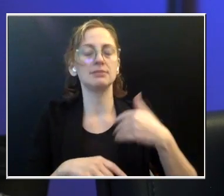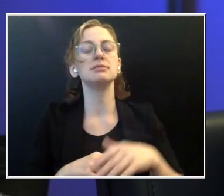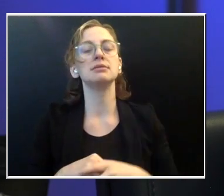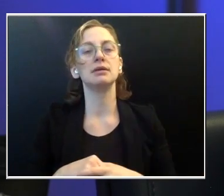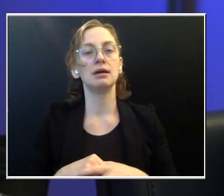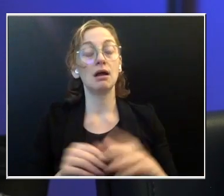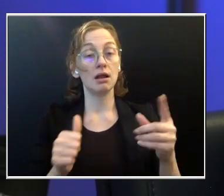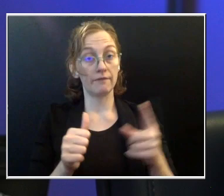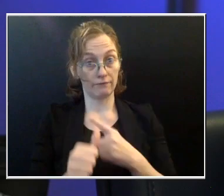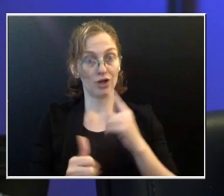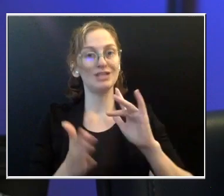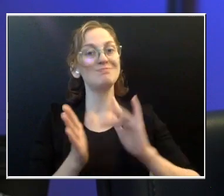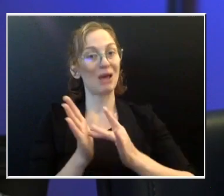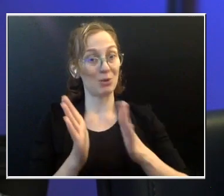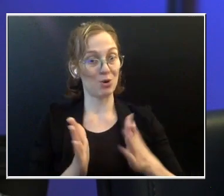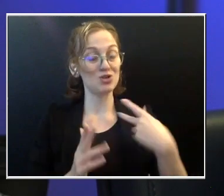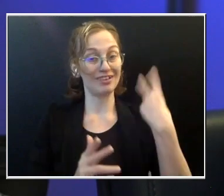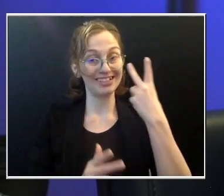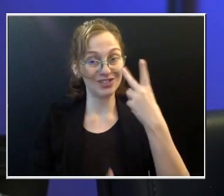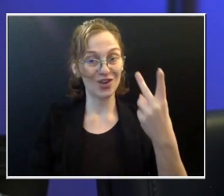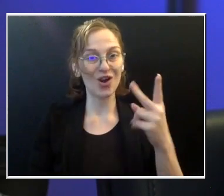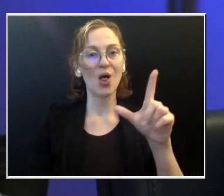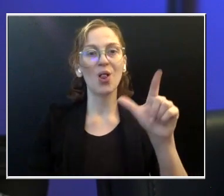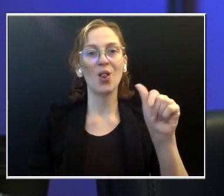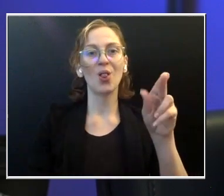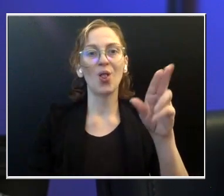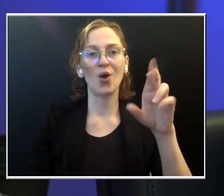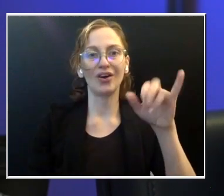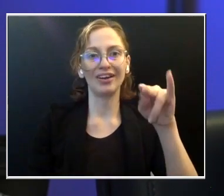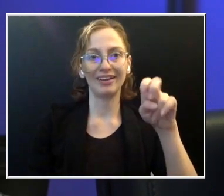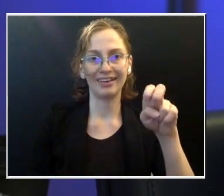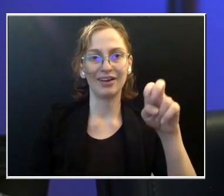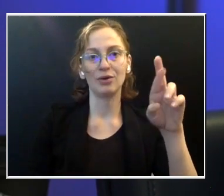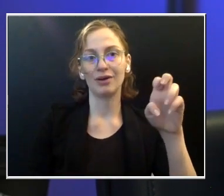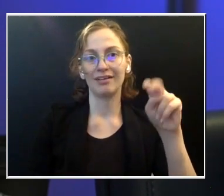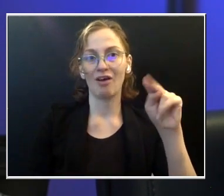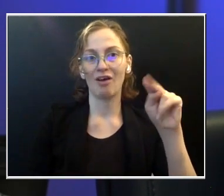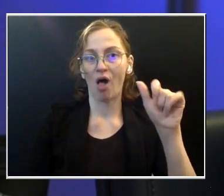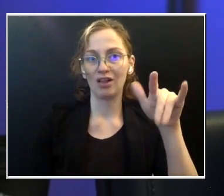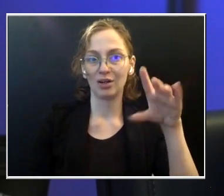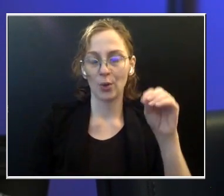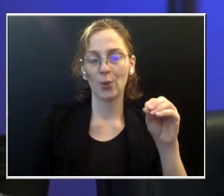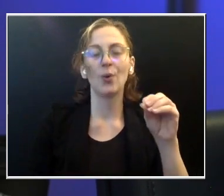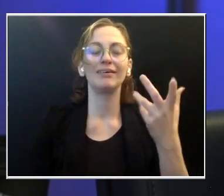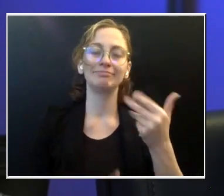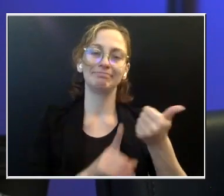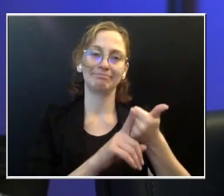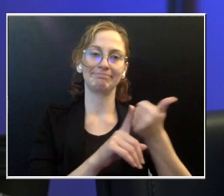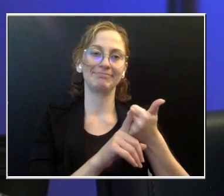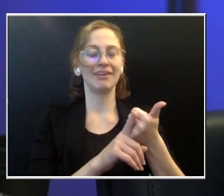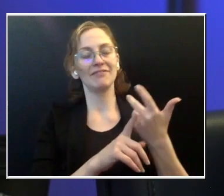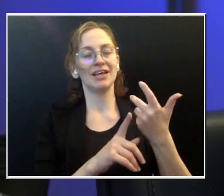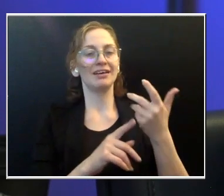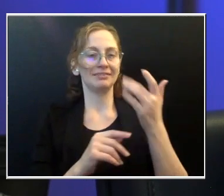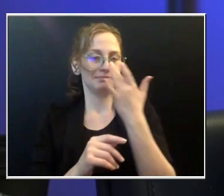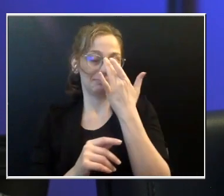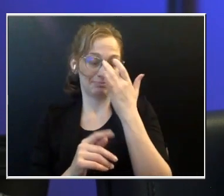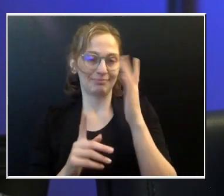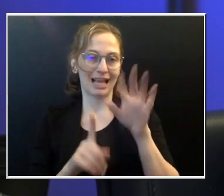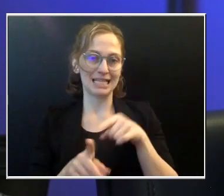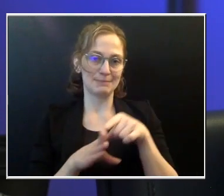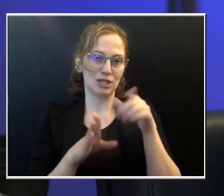Lori Rinaldo, who's a lymphedema specialist. And since I was seeing her, I thought I'll just ask Lori about